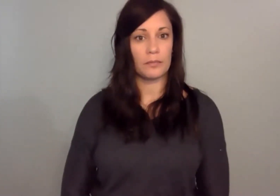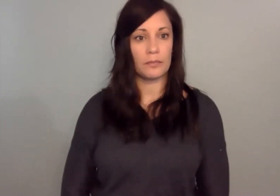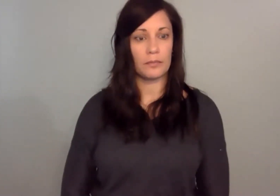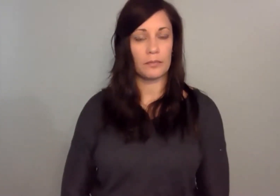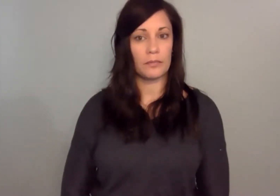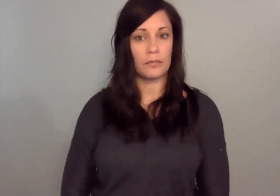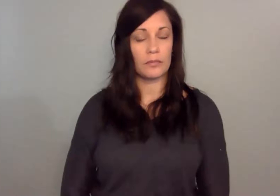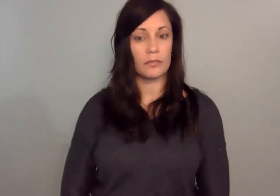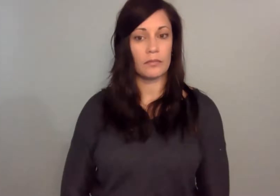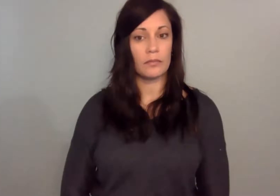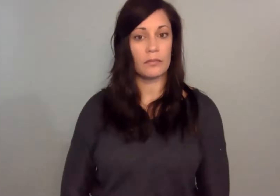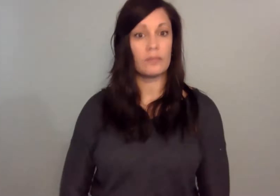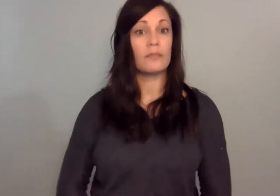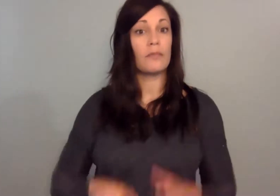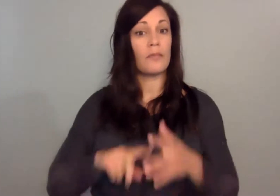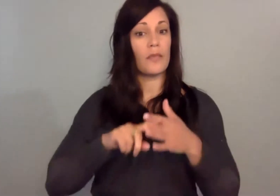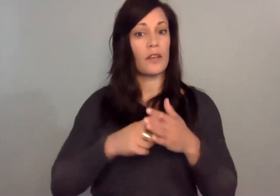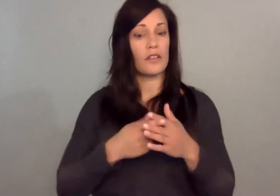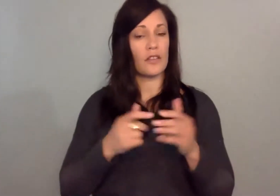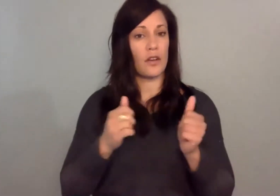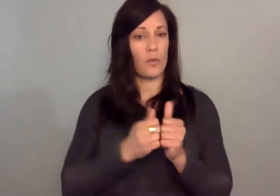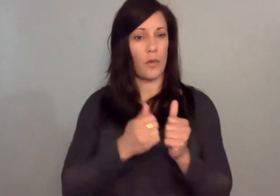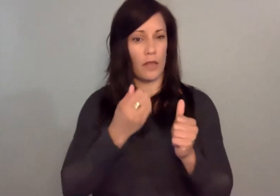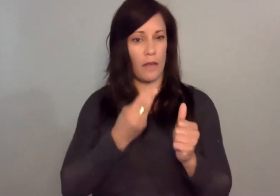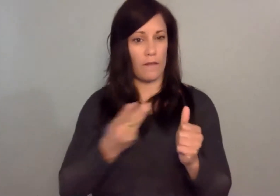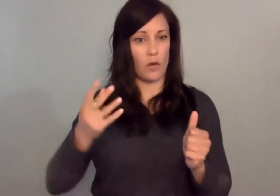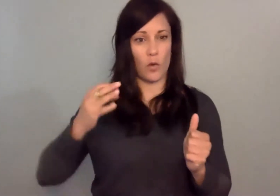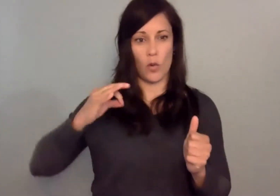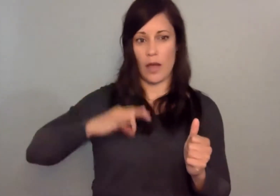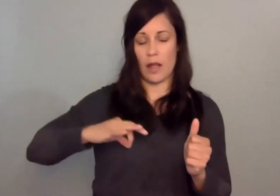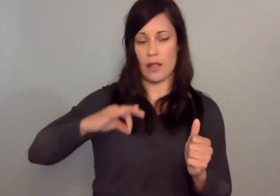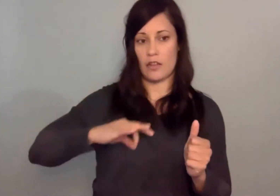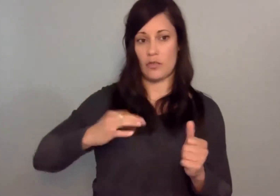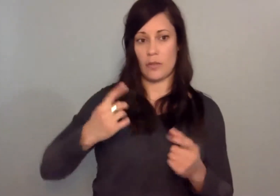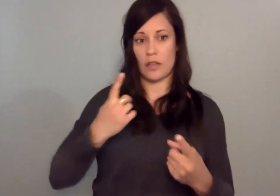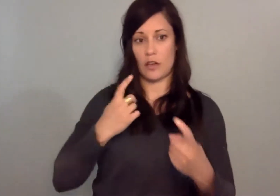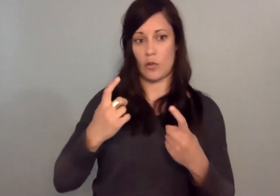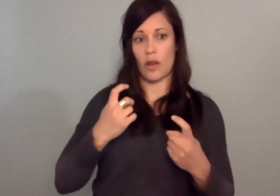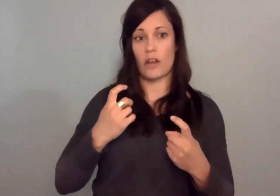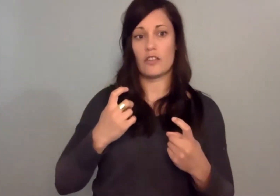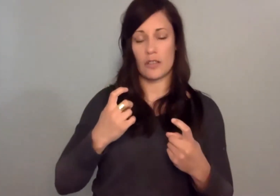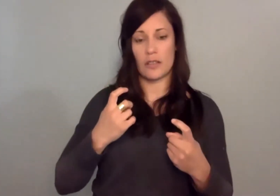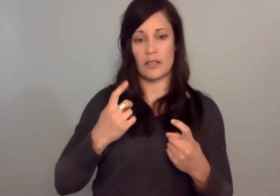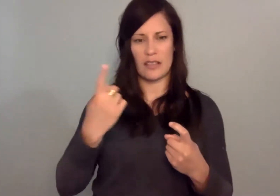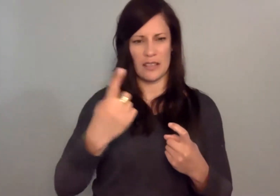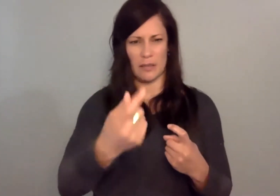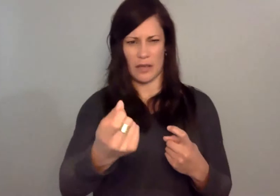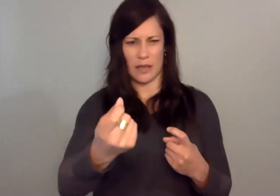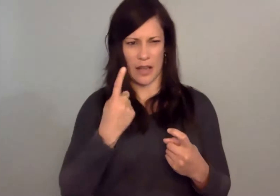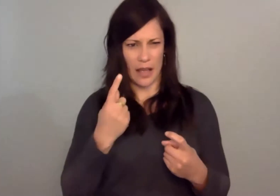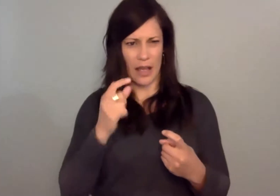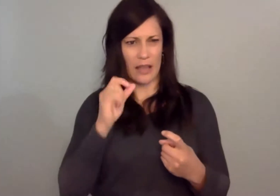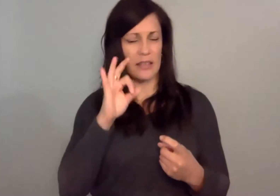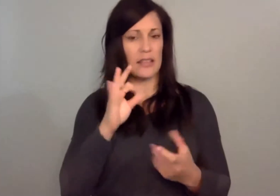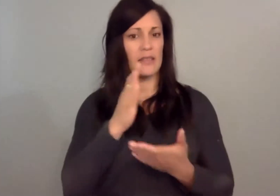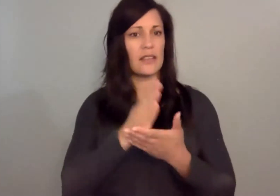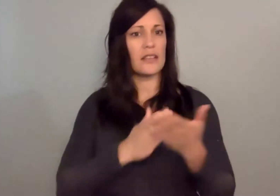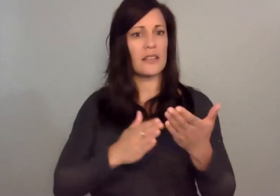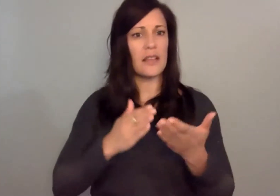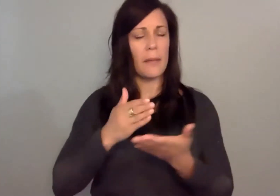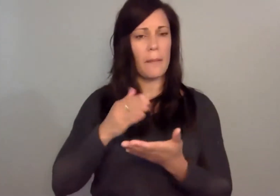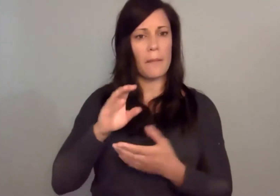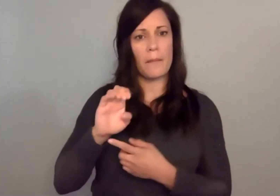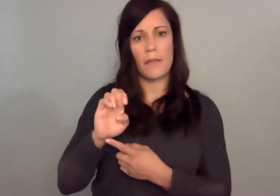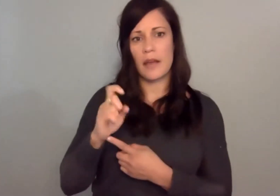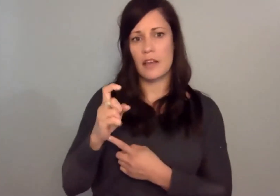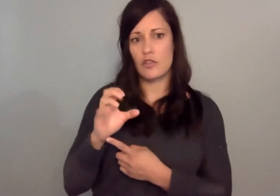of eligibility questions. Someone had asked whether or not some of those exclusions and definitions were available